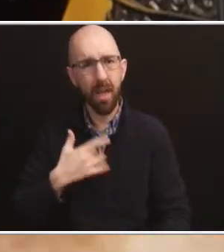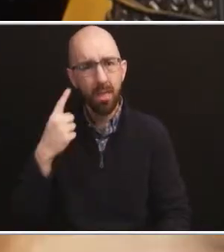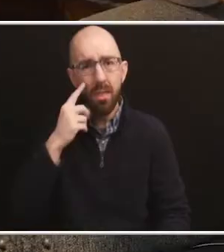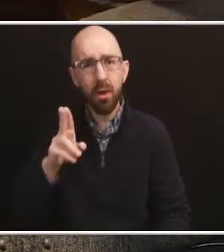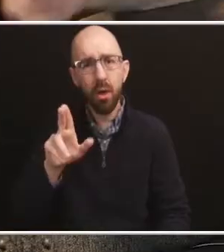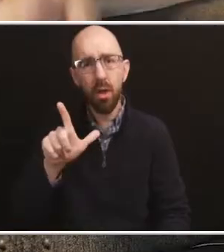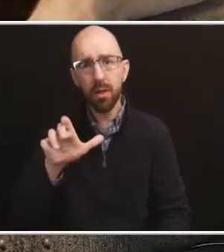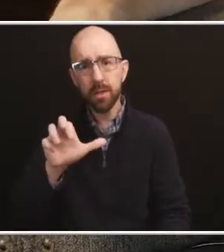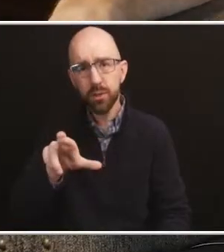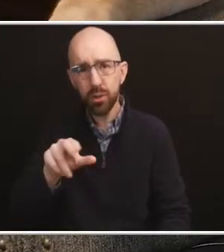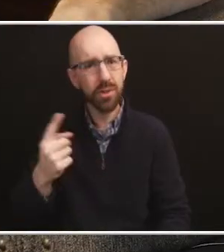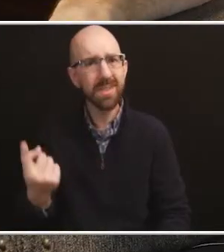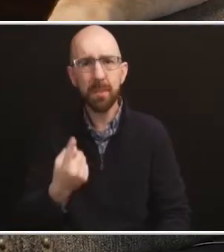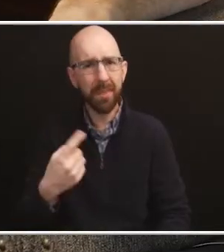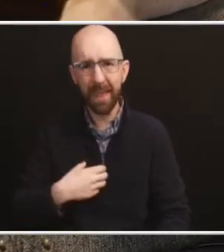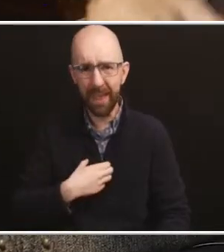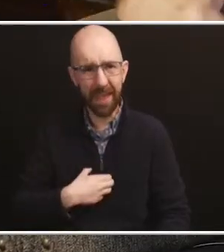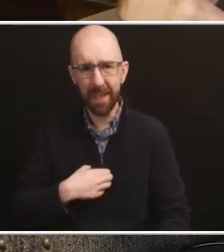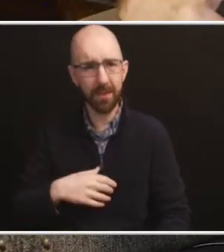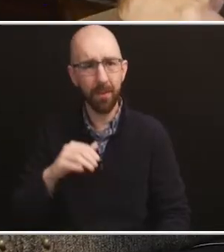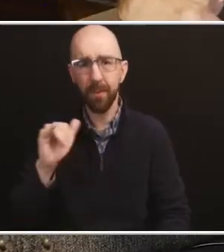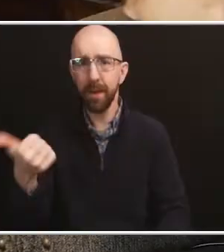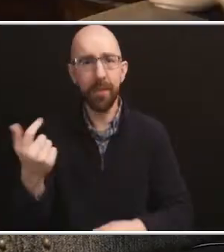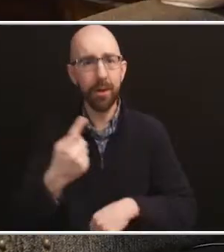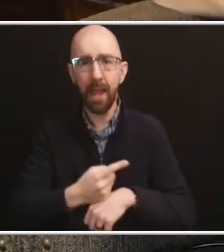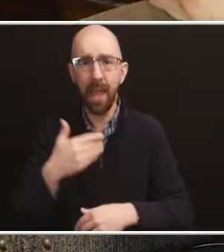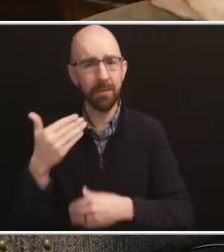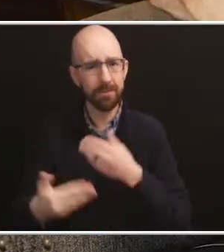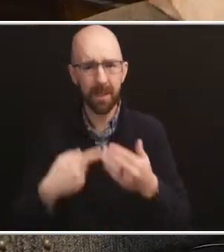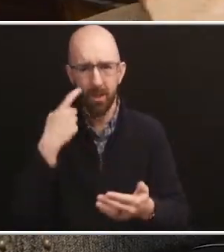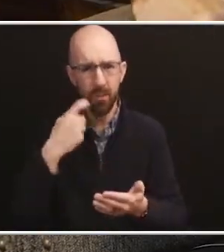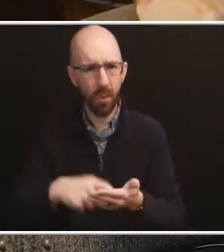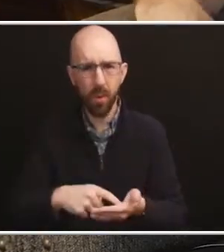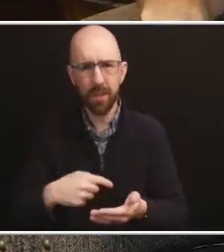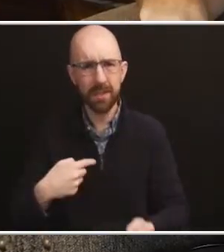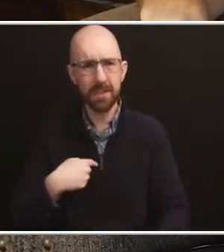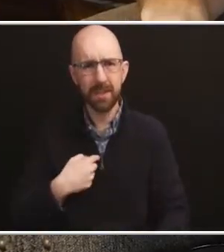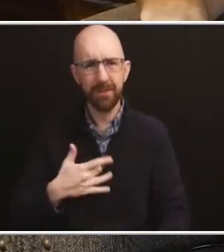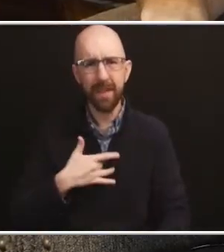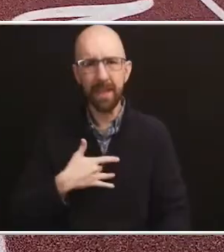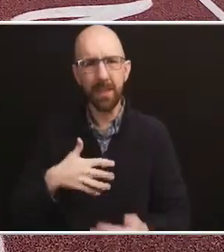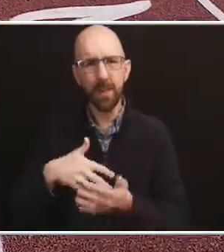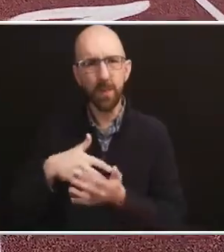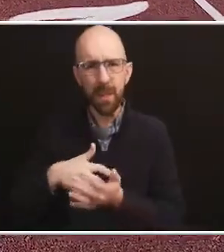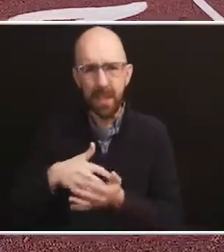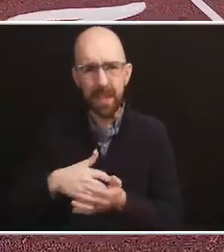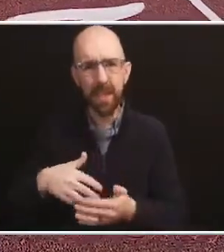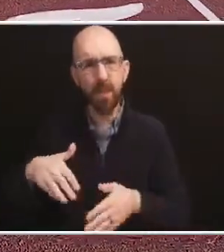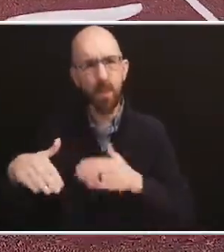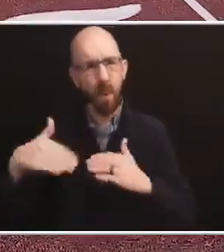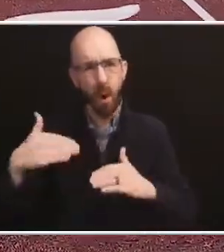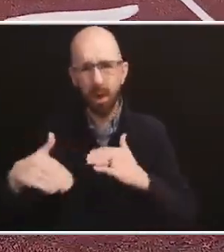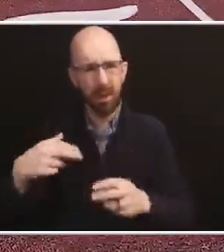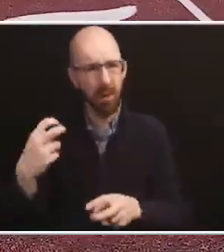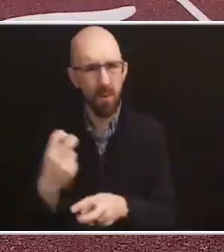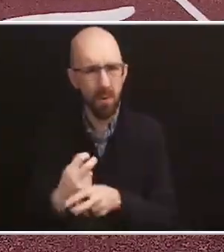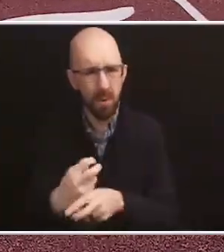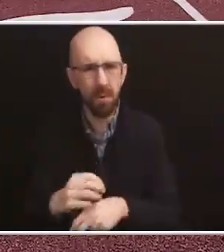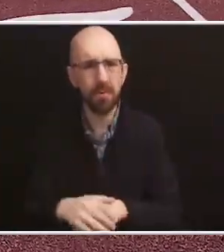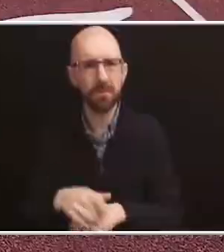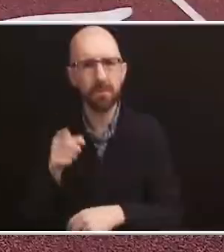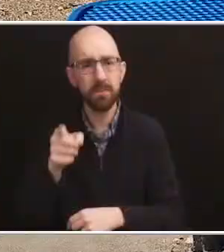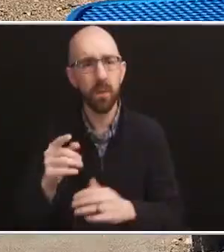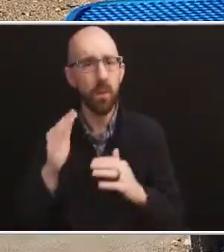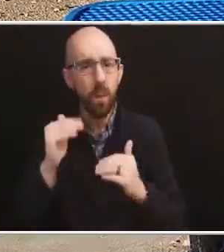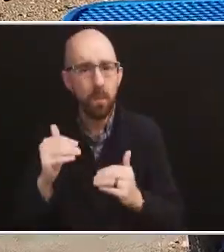so another day went by and I noticed I was getting weak and I was having troubles walking. They had hoped some healthy lifestyle changes